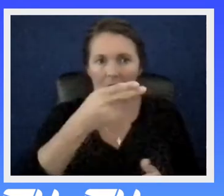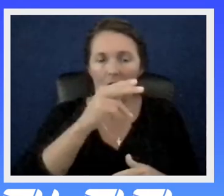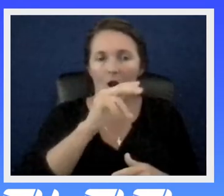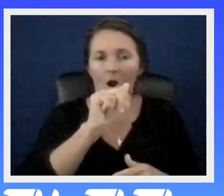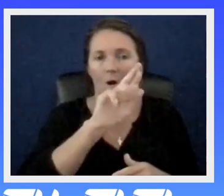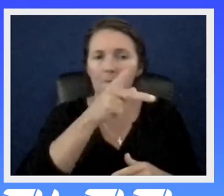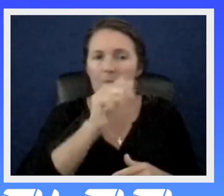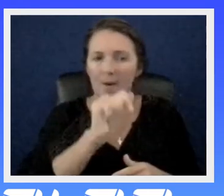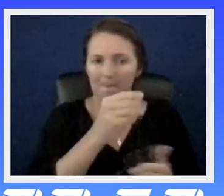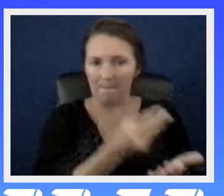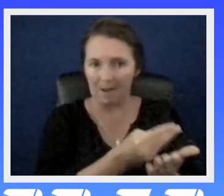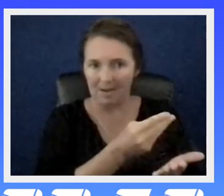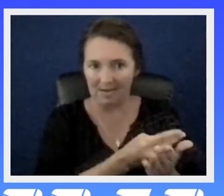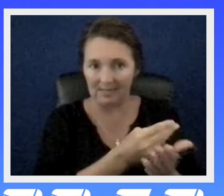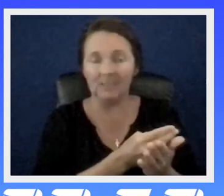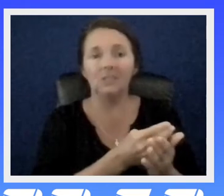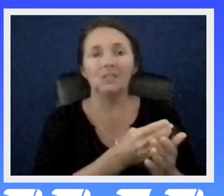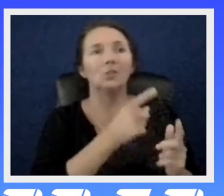all of the different